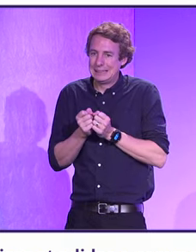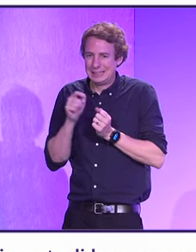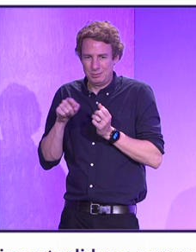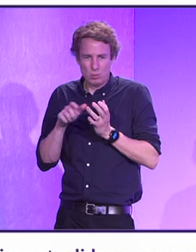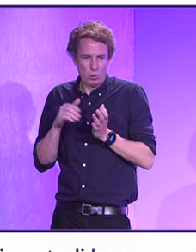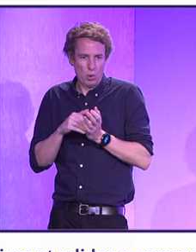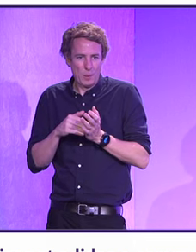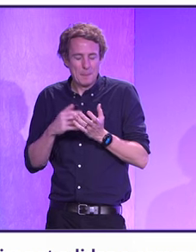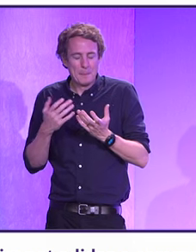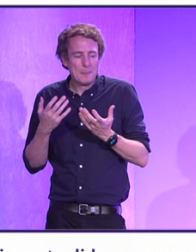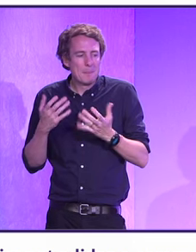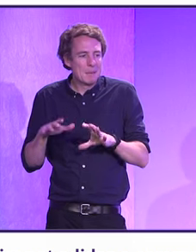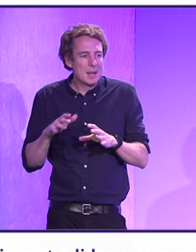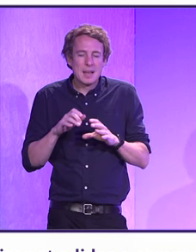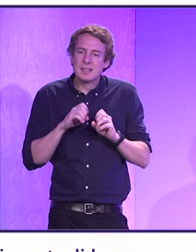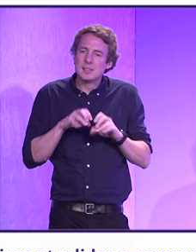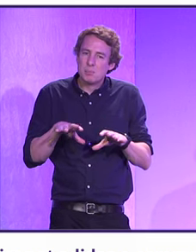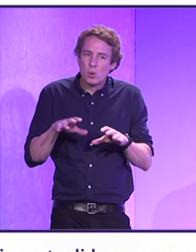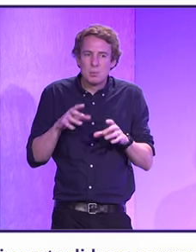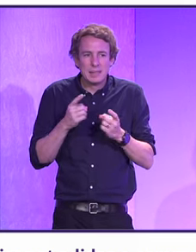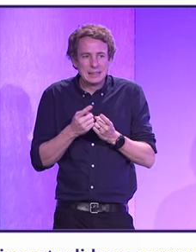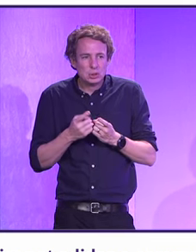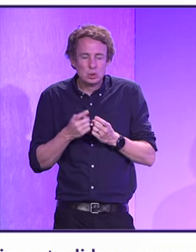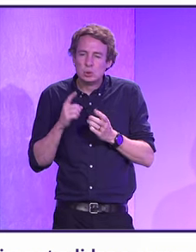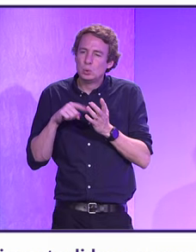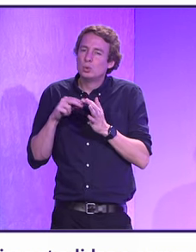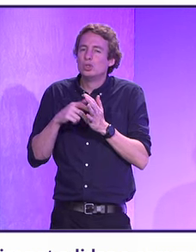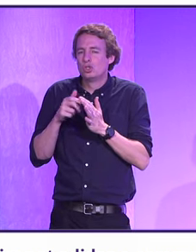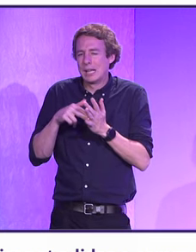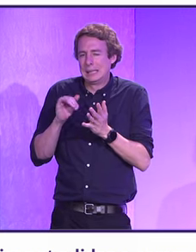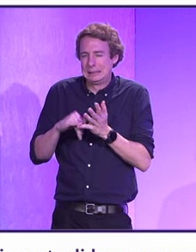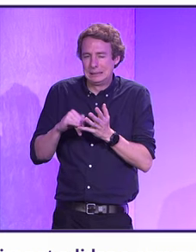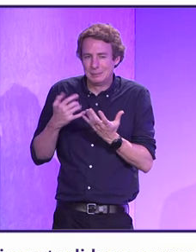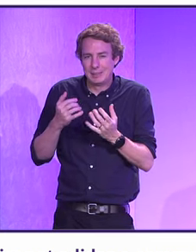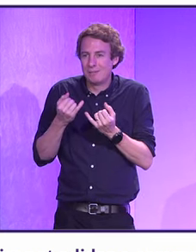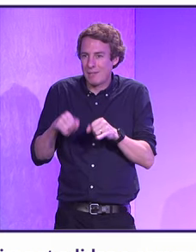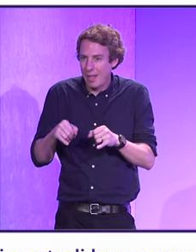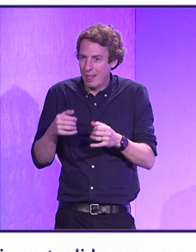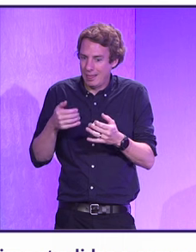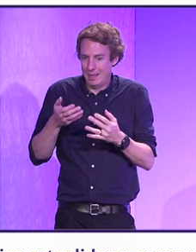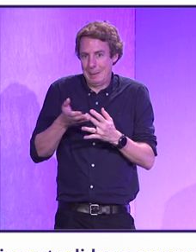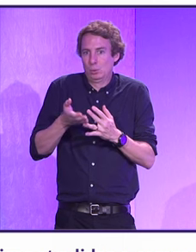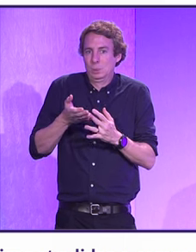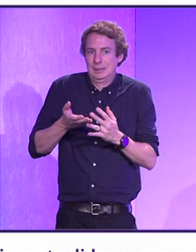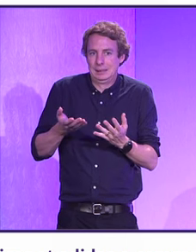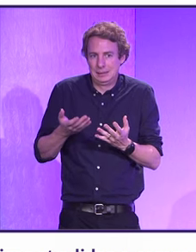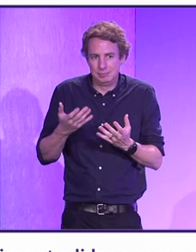the .com, it had some issues with the deployment, for whatever reasons, with the Jenkins. And that failed in between. And we